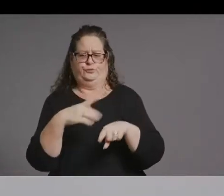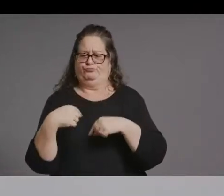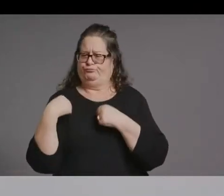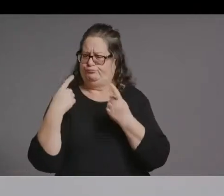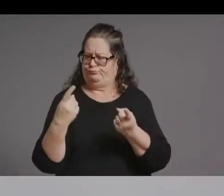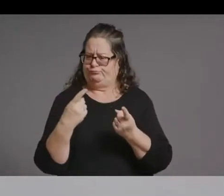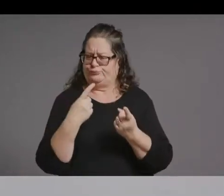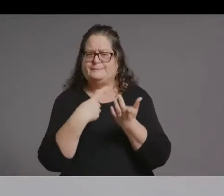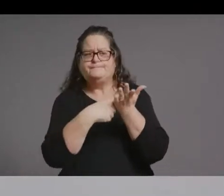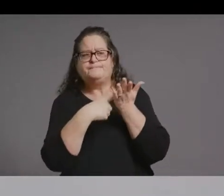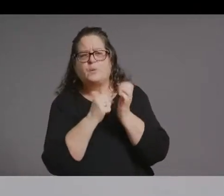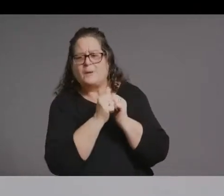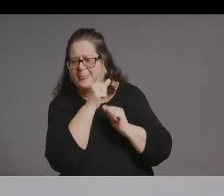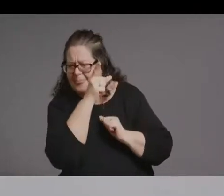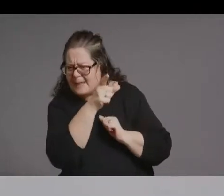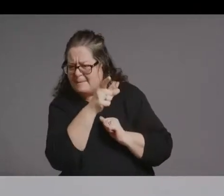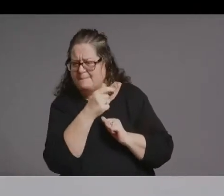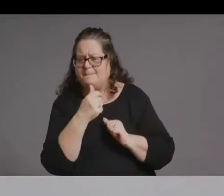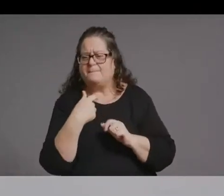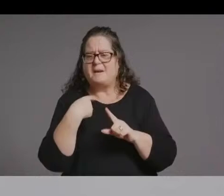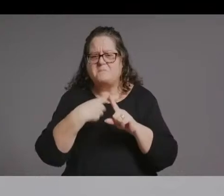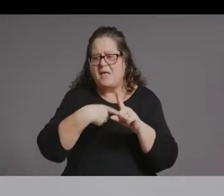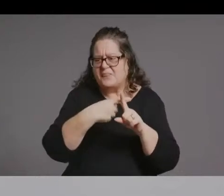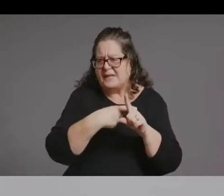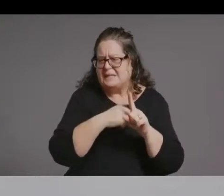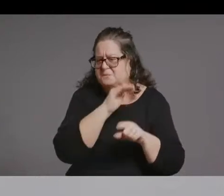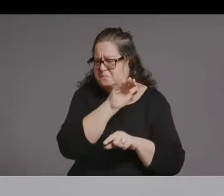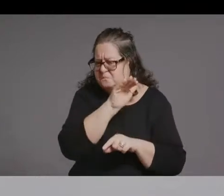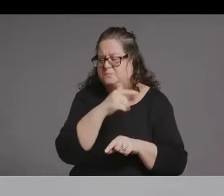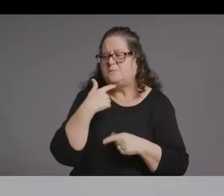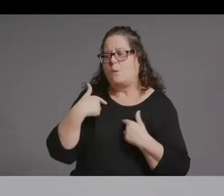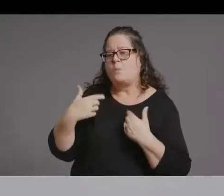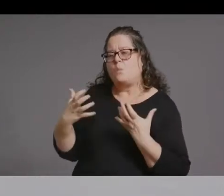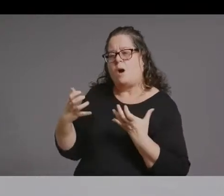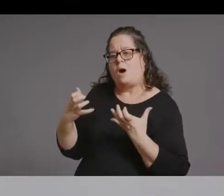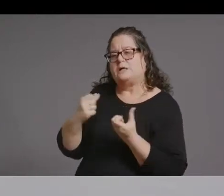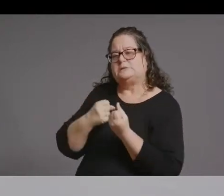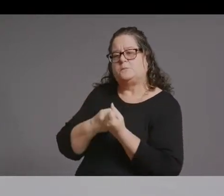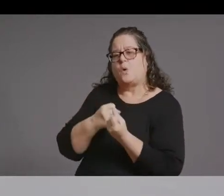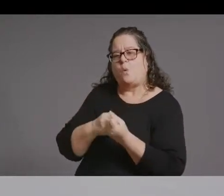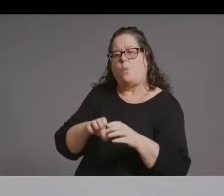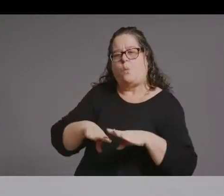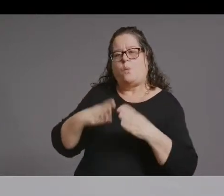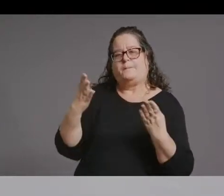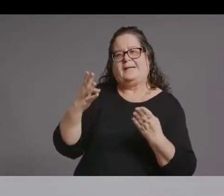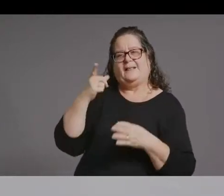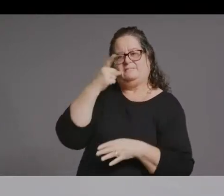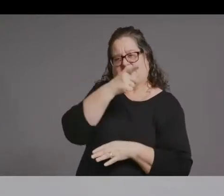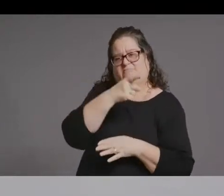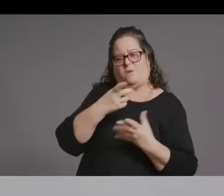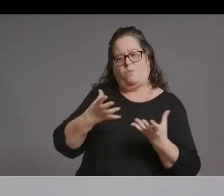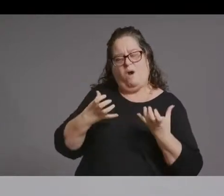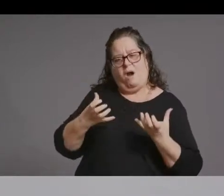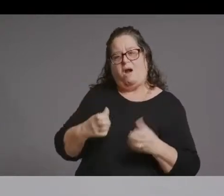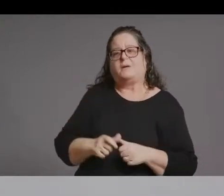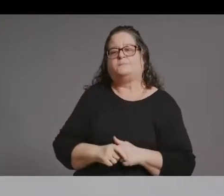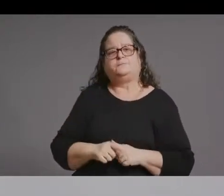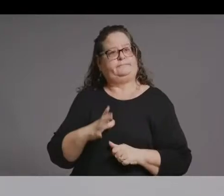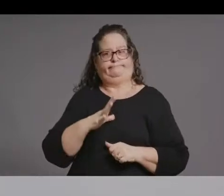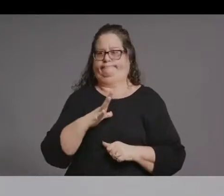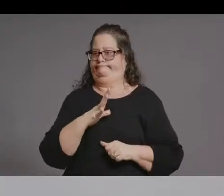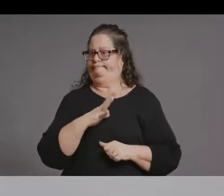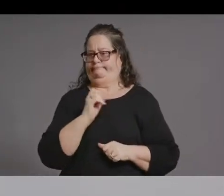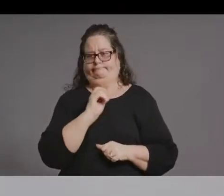that they were interested in doing and getting some of the support for that. And so, we continue to